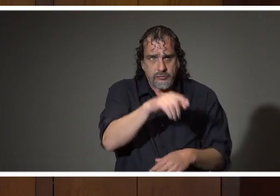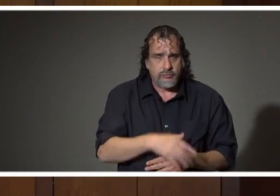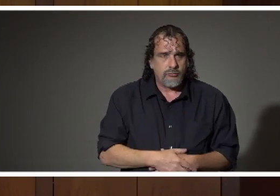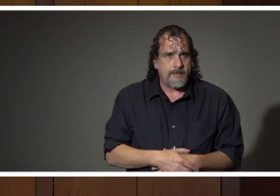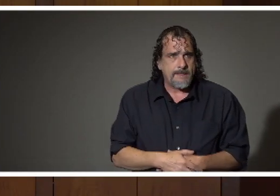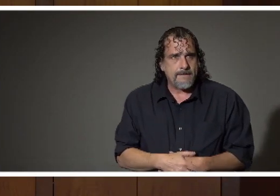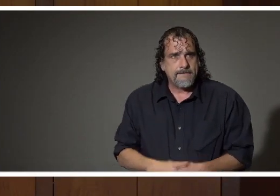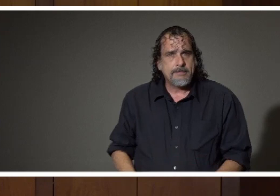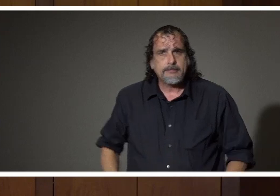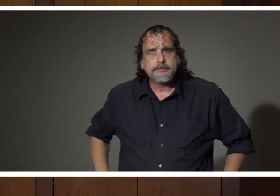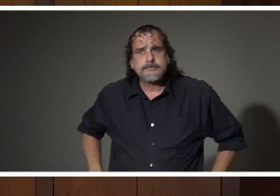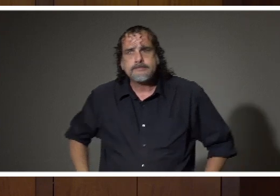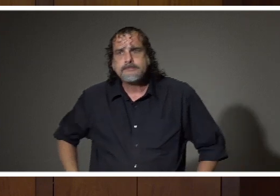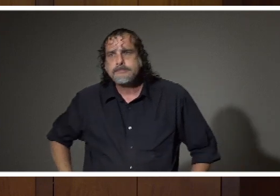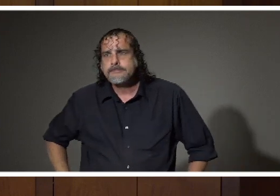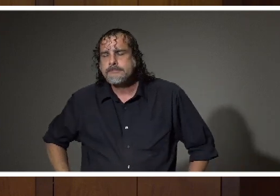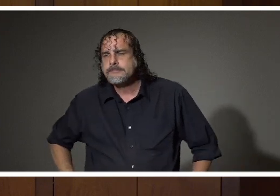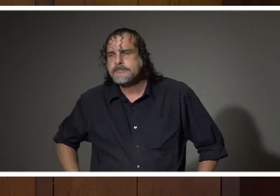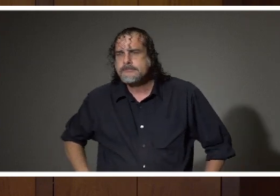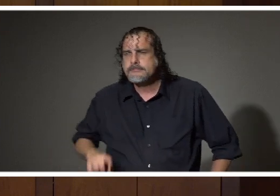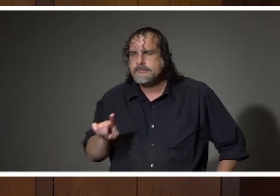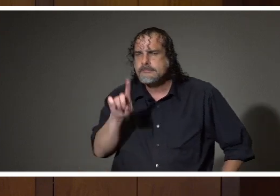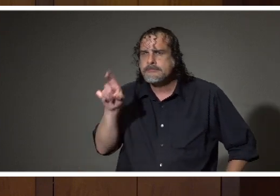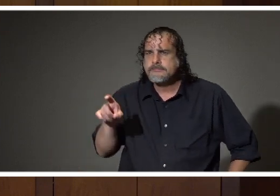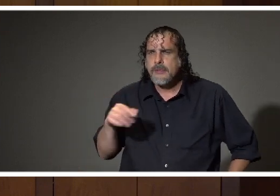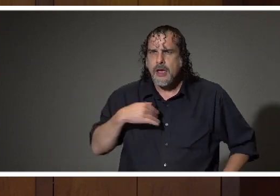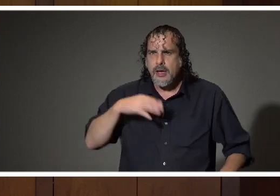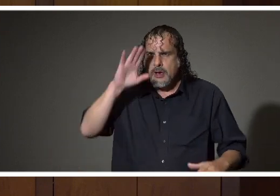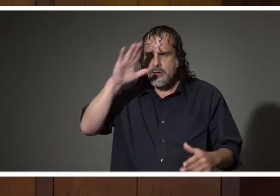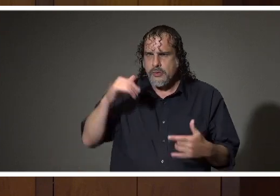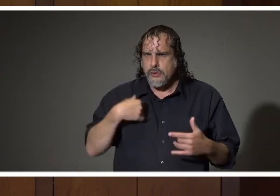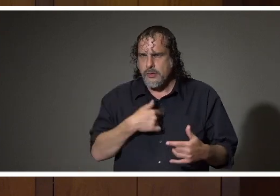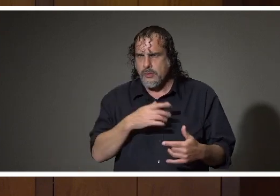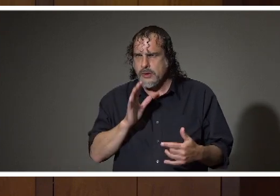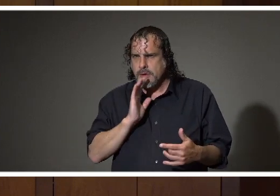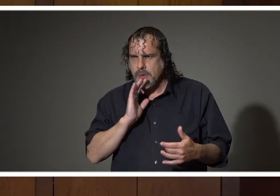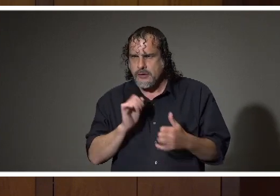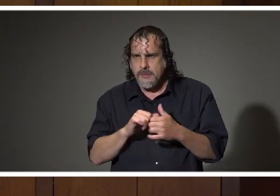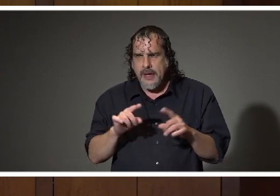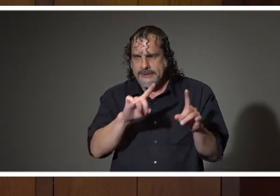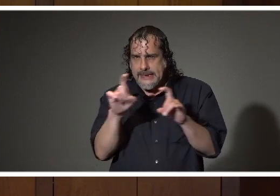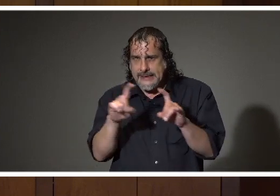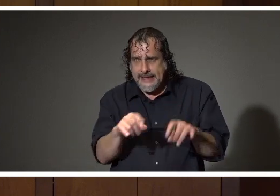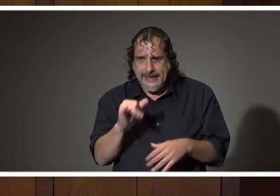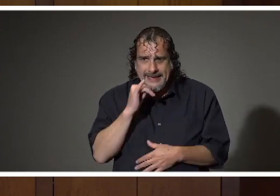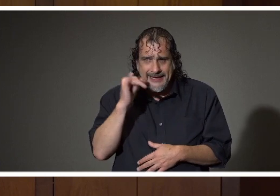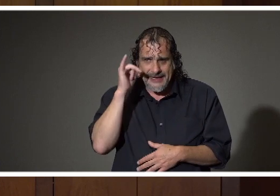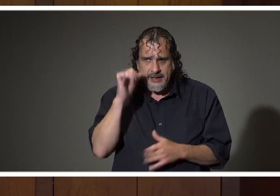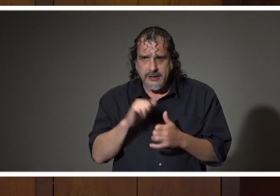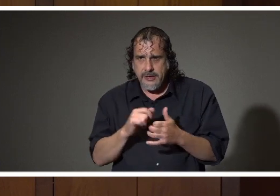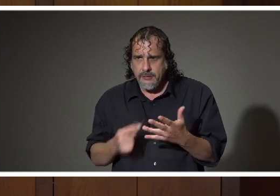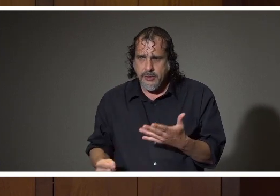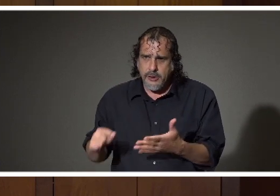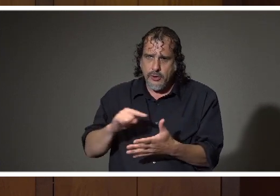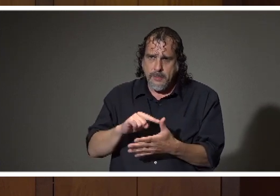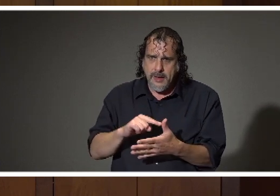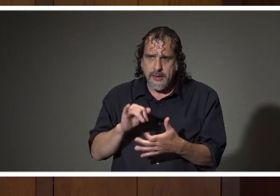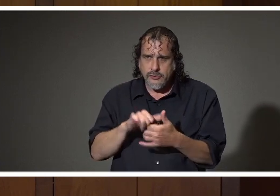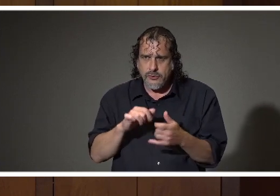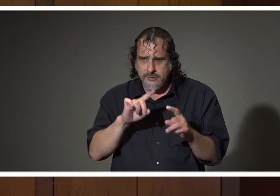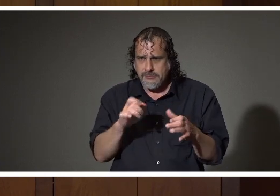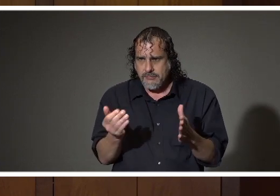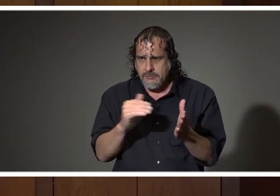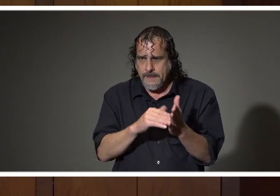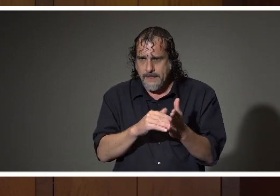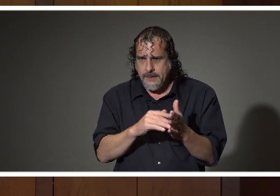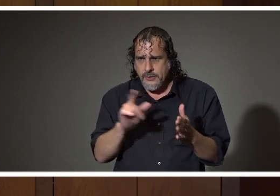Thank you. Courtney? I know that we talked a good bit about testing yesterday, but can we go back to that just a bit? You guys